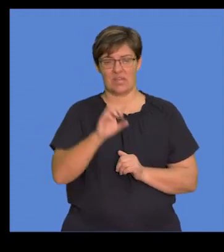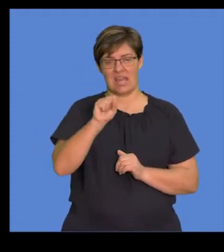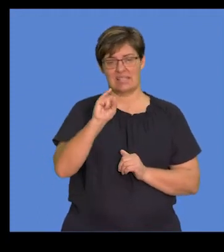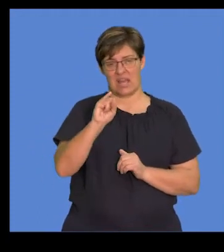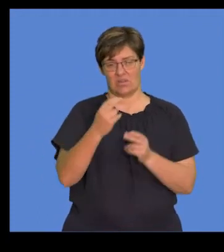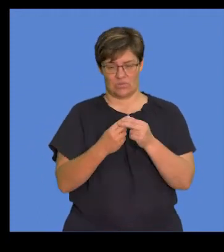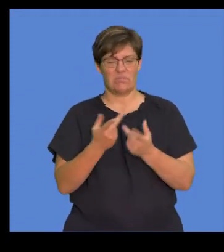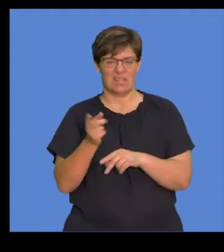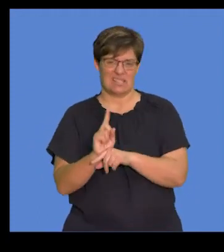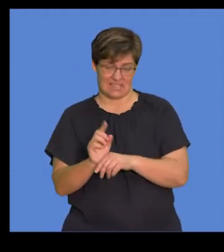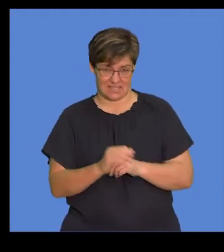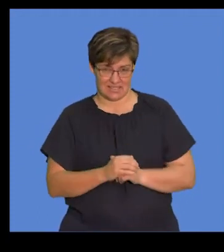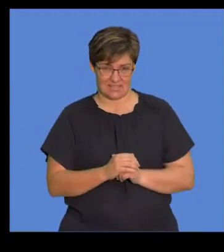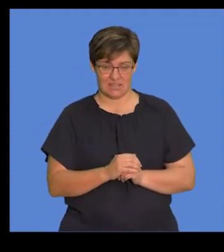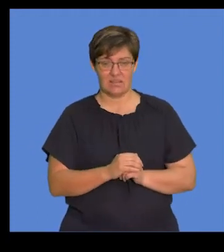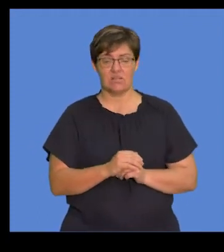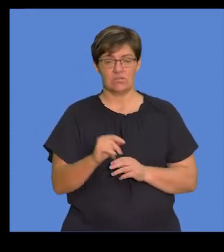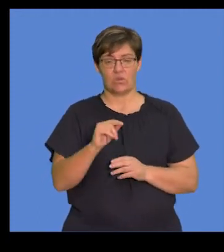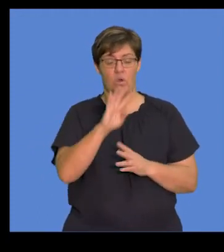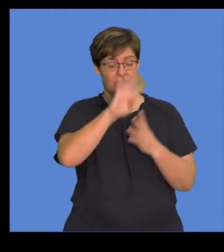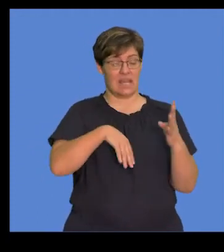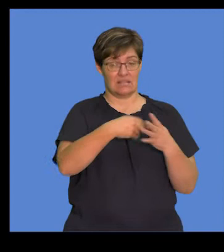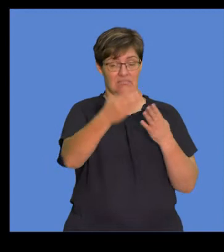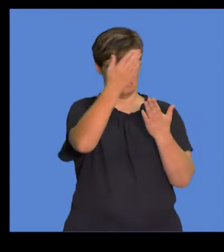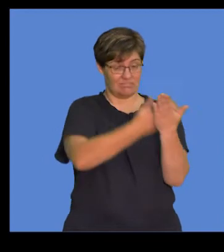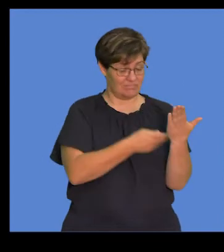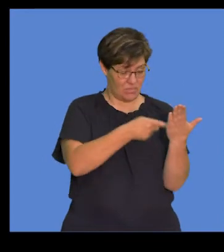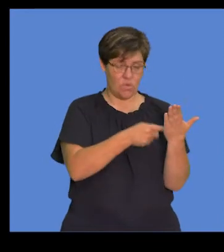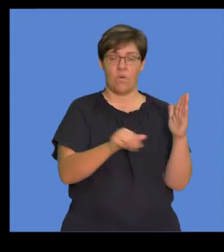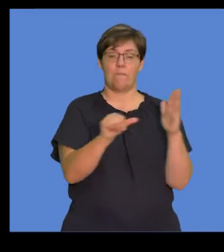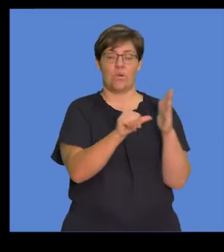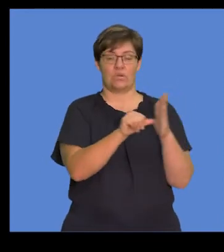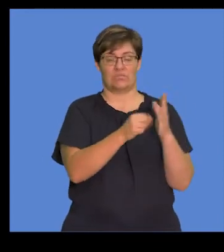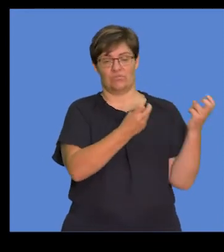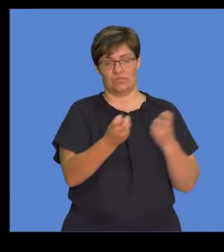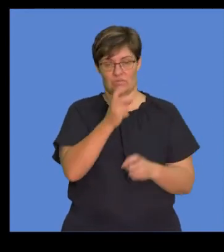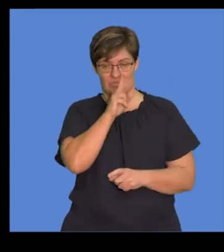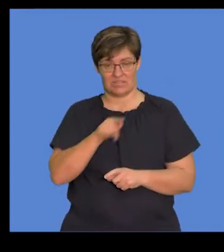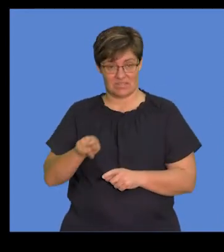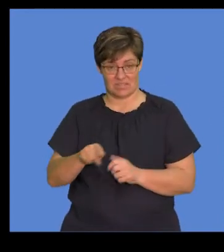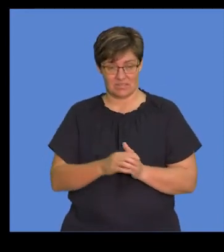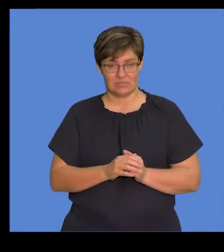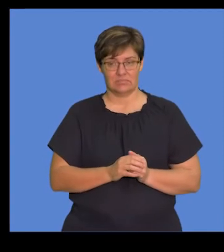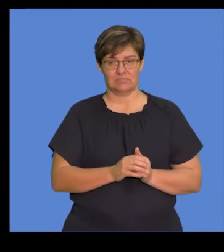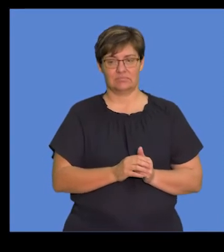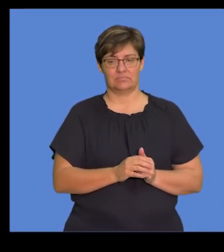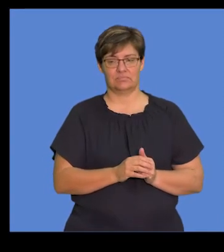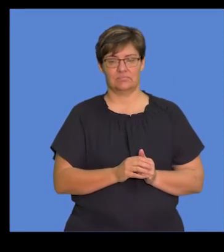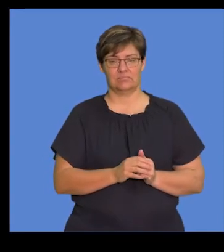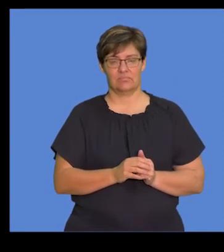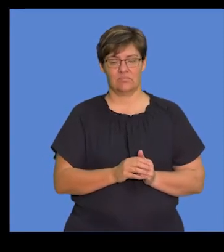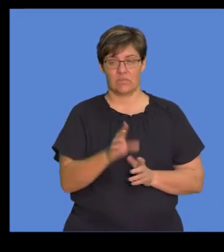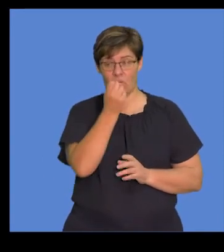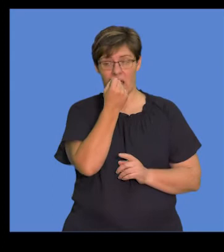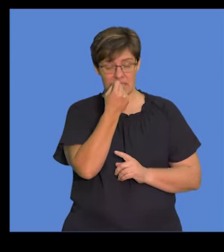unit, which is the second. So the data sheet becomes a valuable, you know, resource in terms of that, okay? So